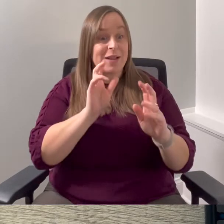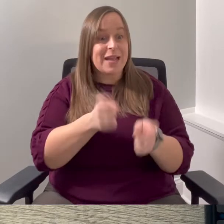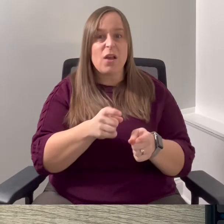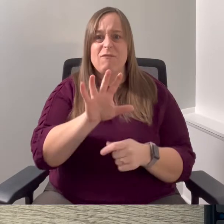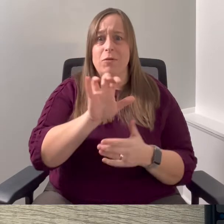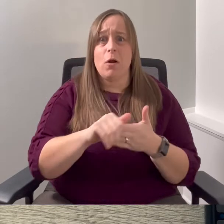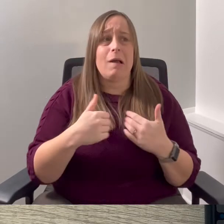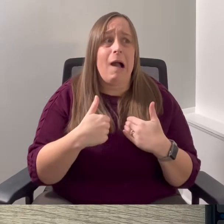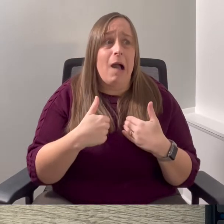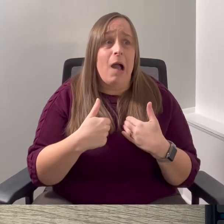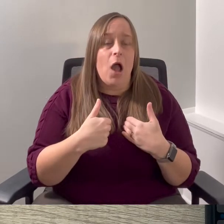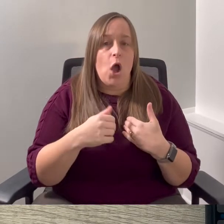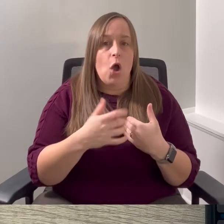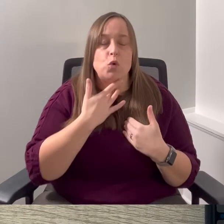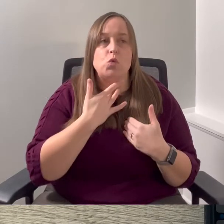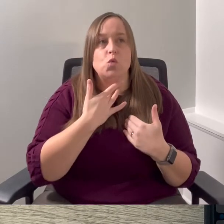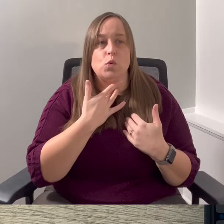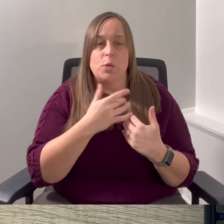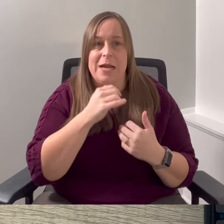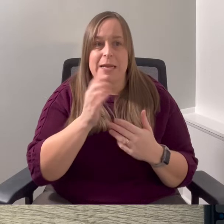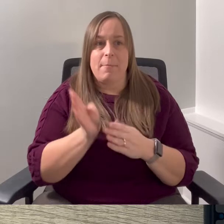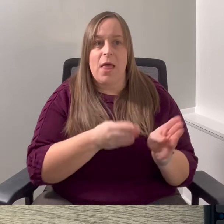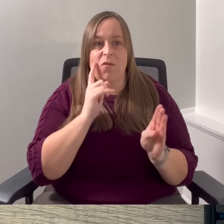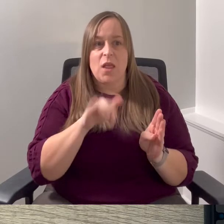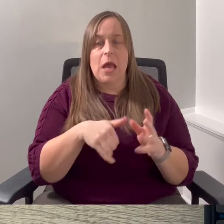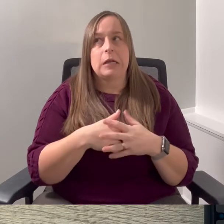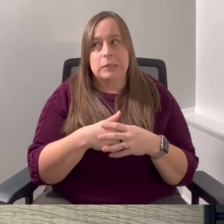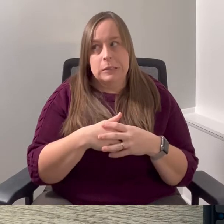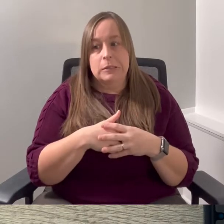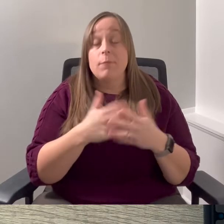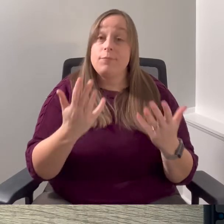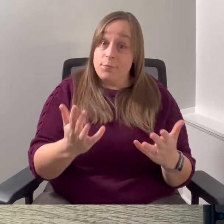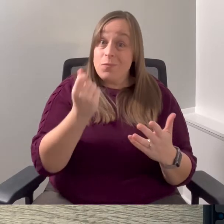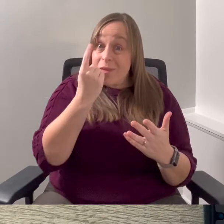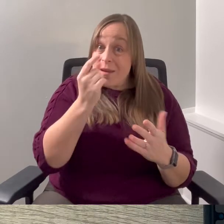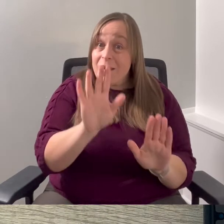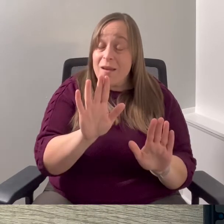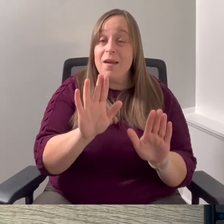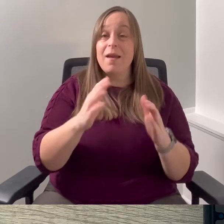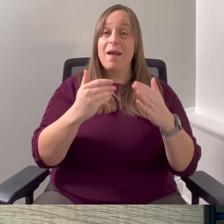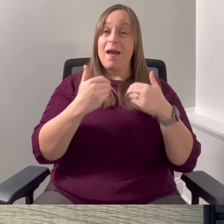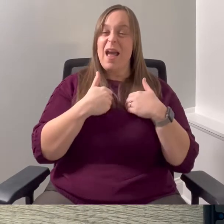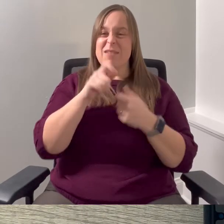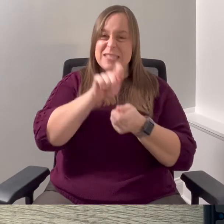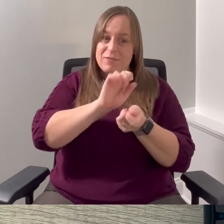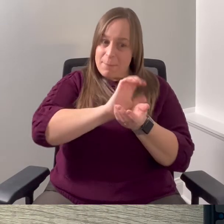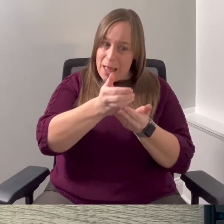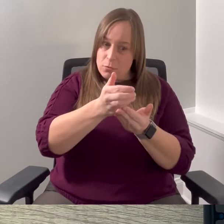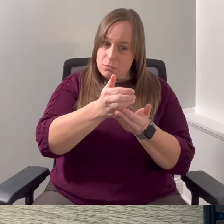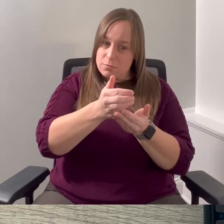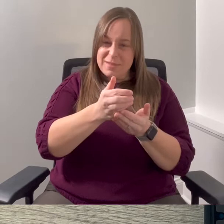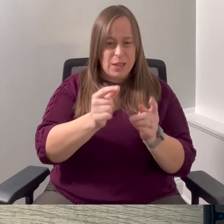oh, I didn't really plan for that. Now, I have a specific amount. That word keeps coming up. Specific.